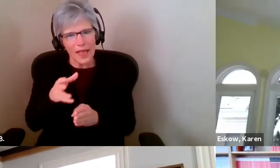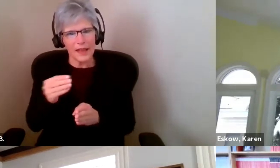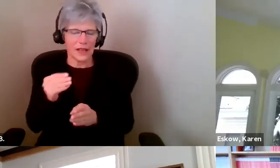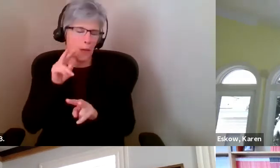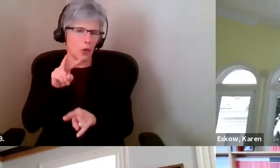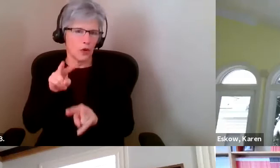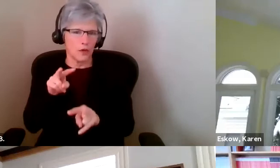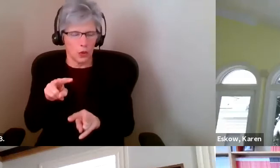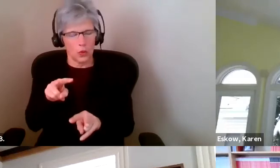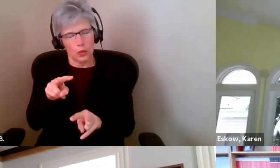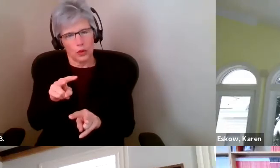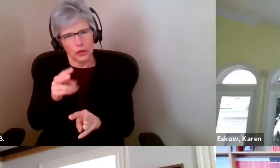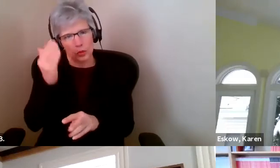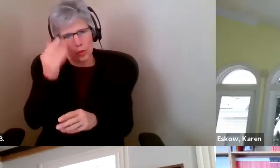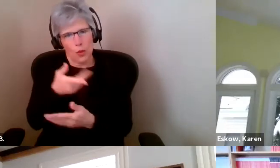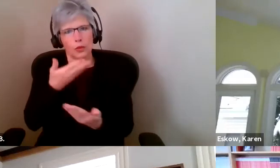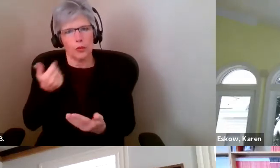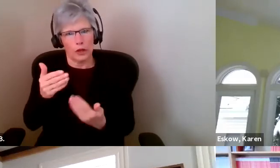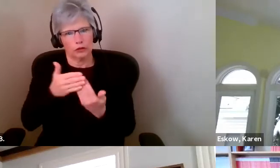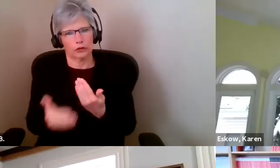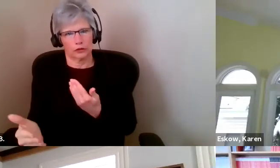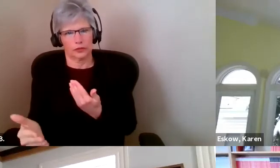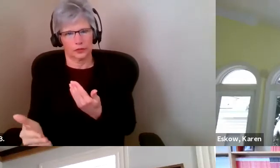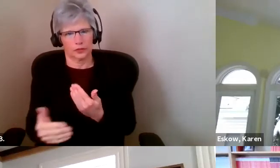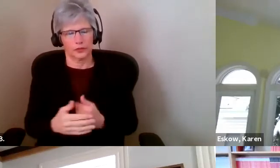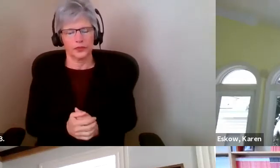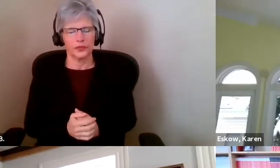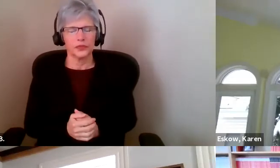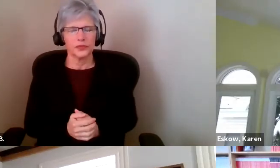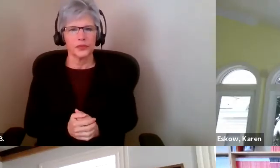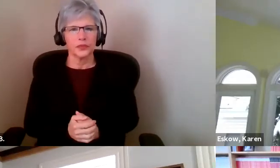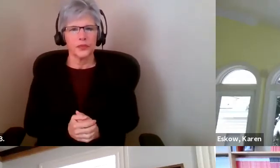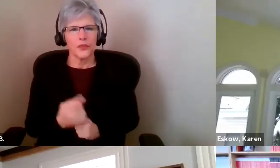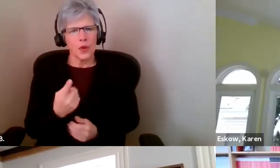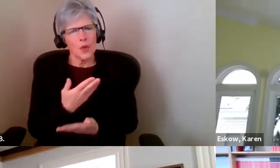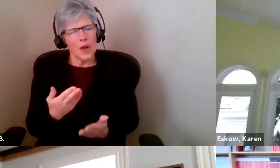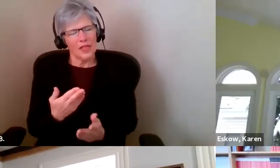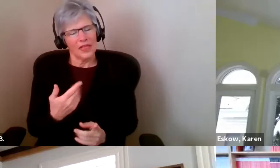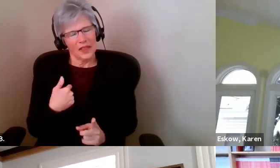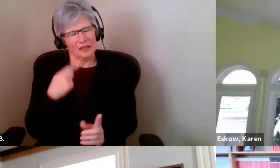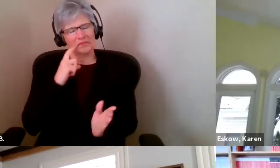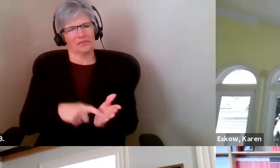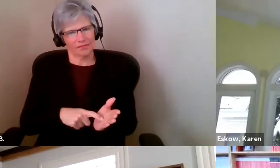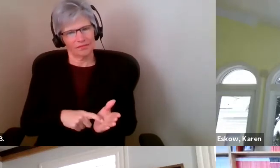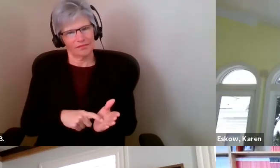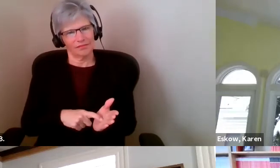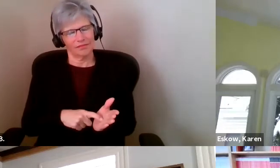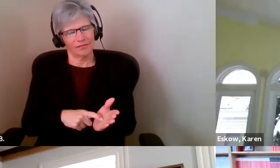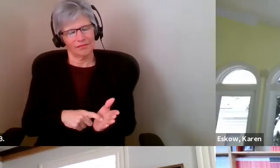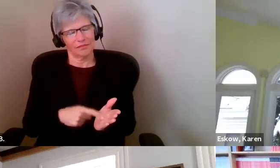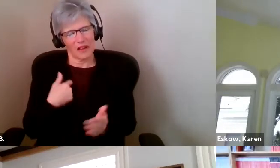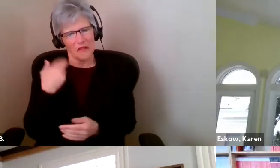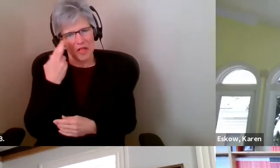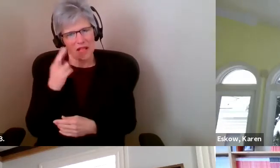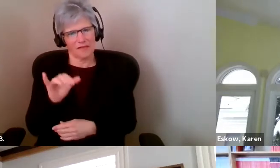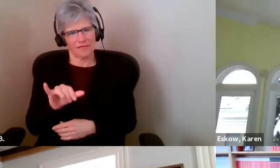we move forward. And one of the things that struck me and continues to strike me, of course, is that in addition